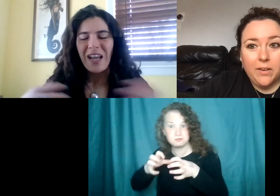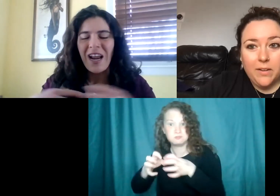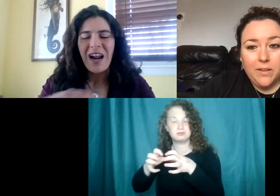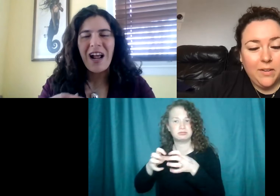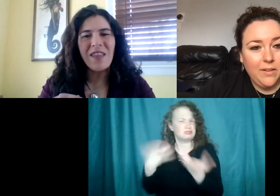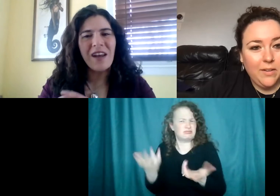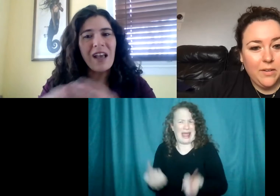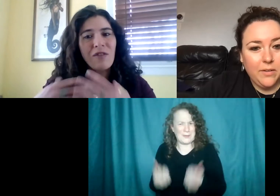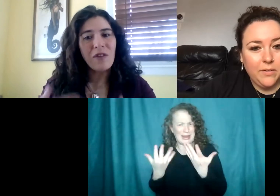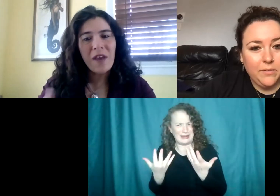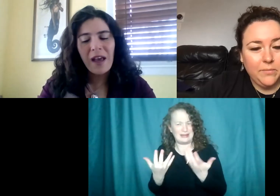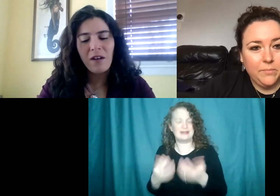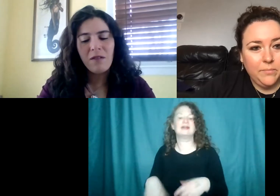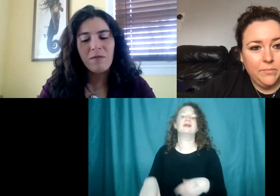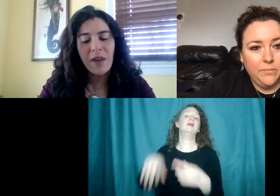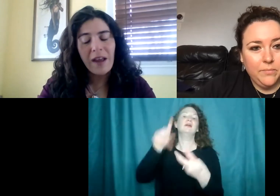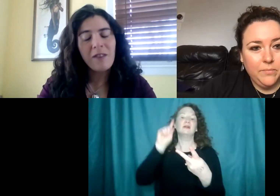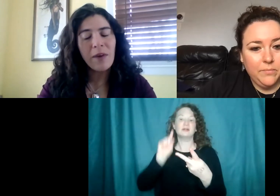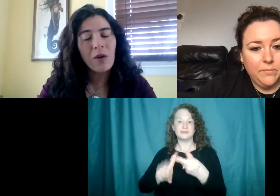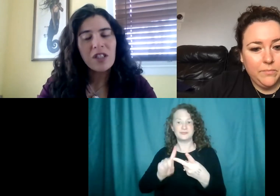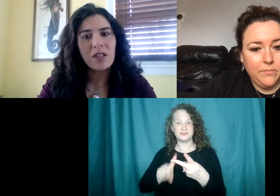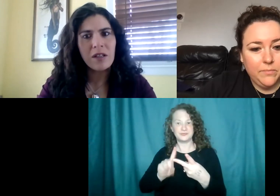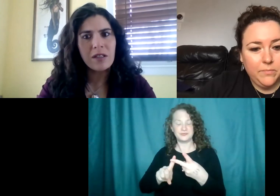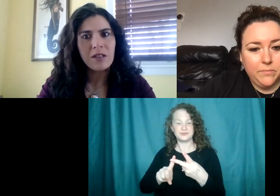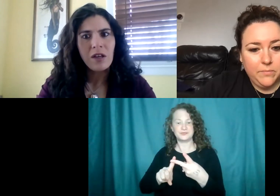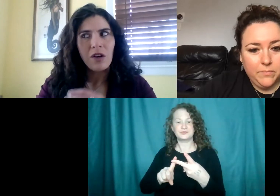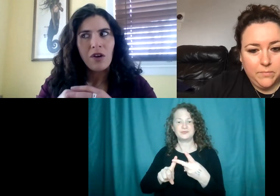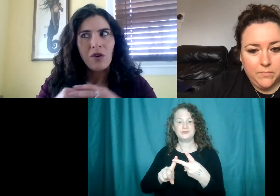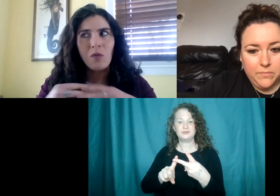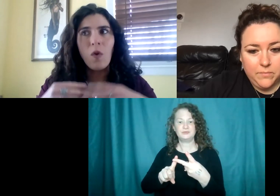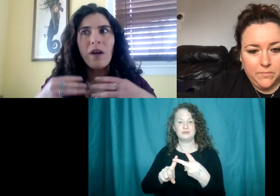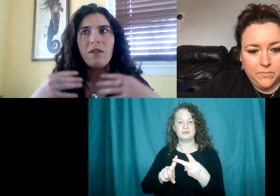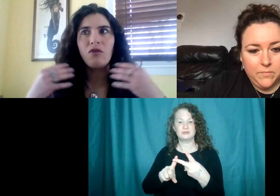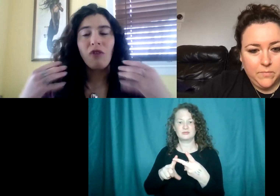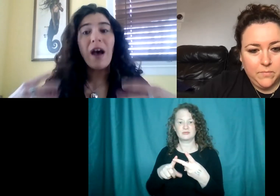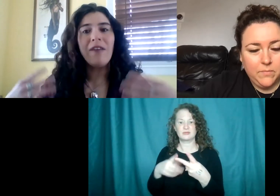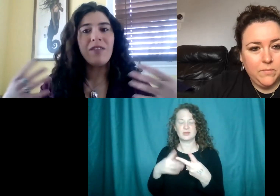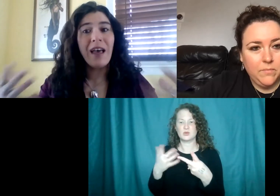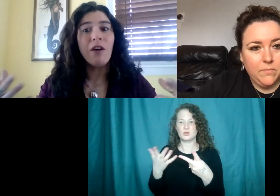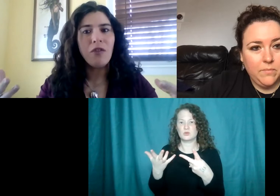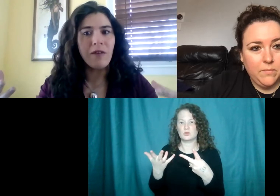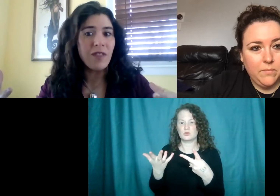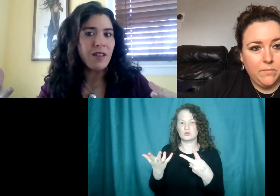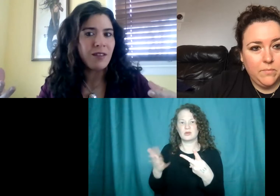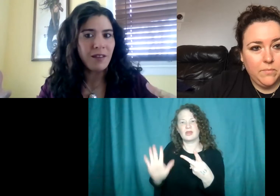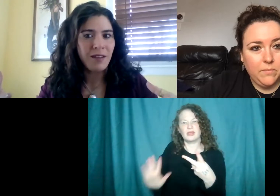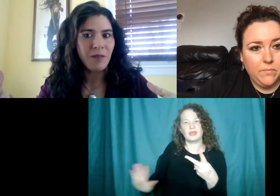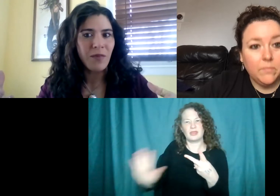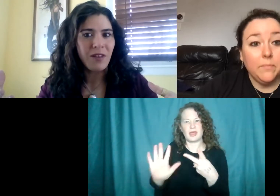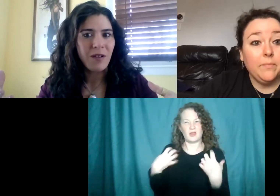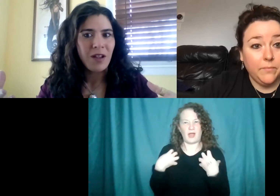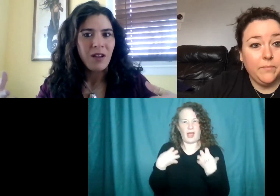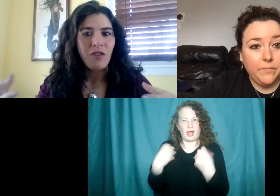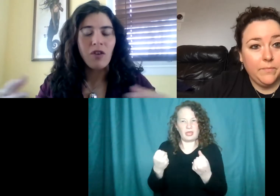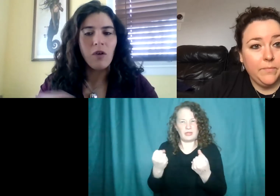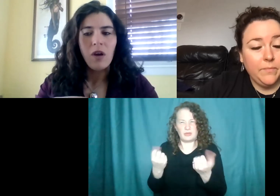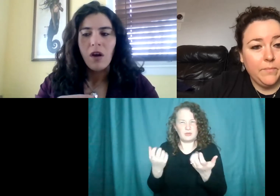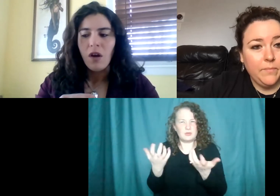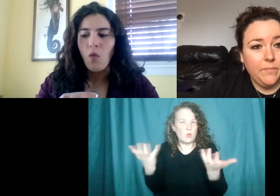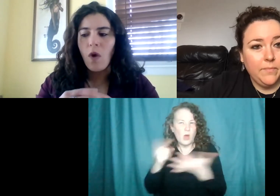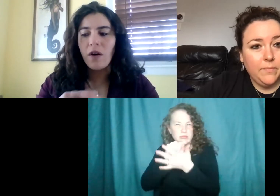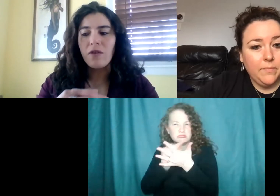Right. And then after that, my next big question is, what drives the health of these systems?